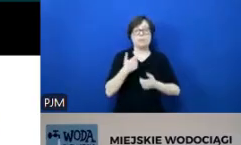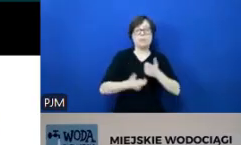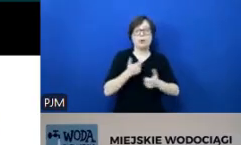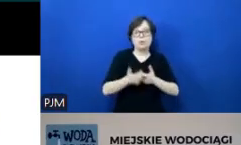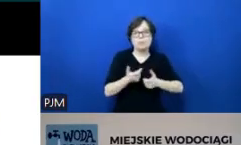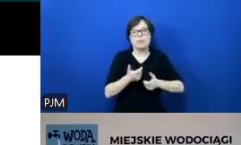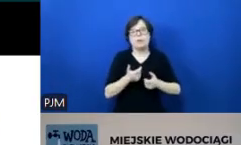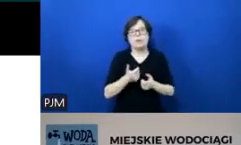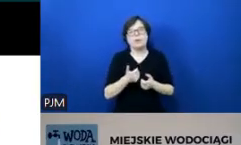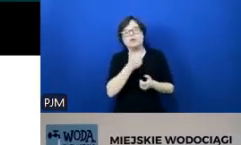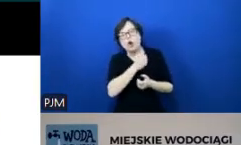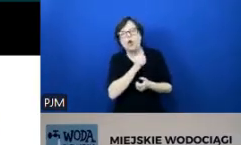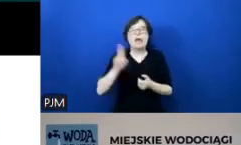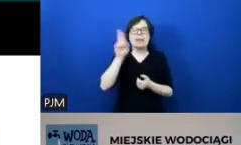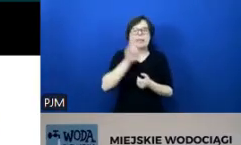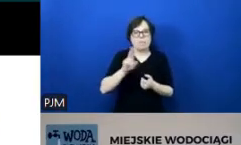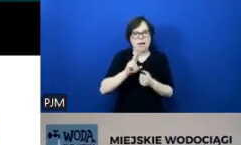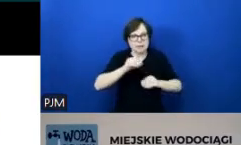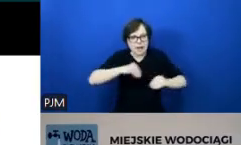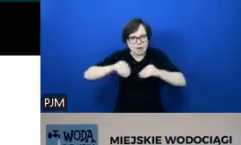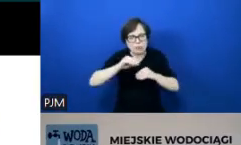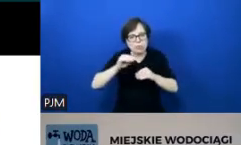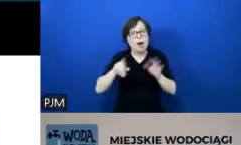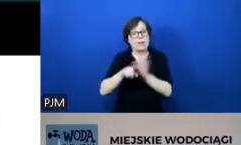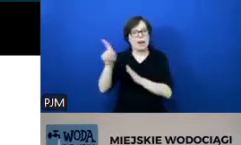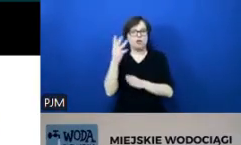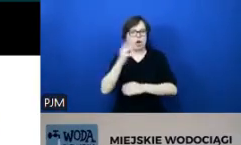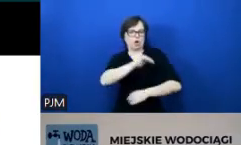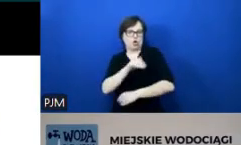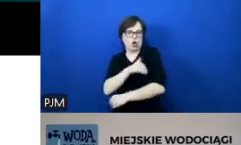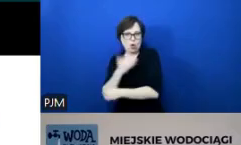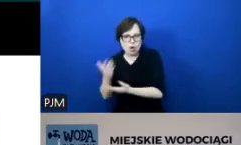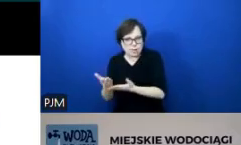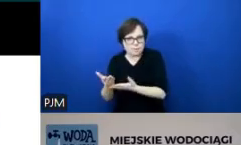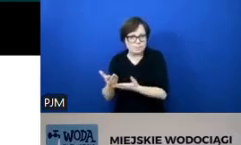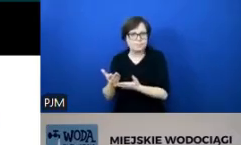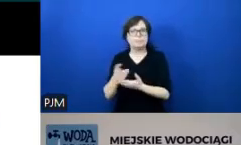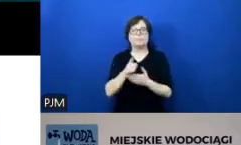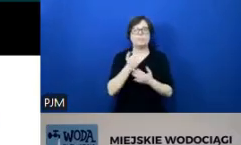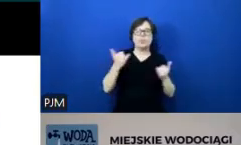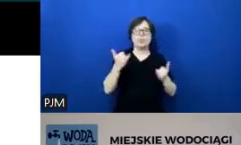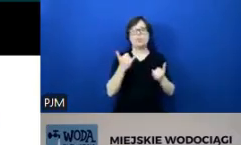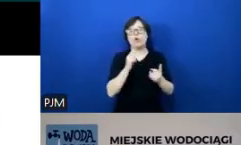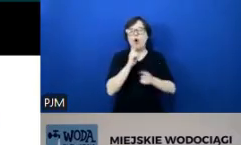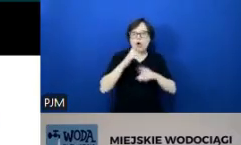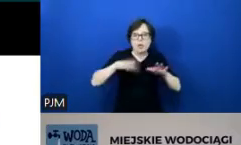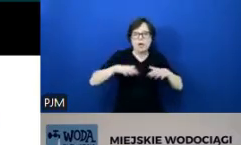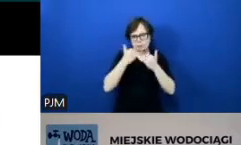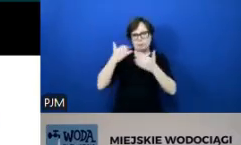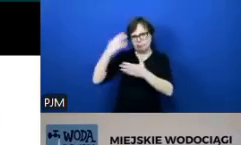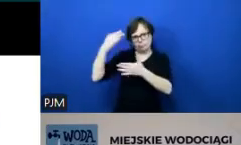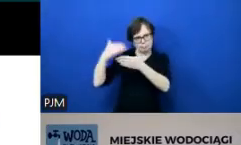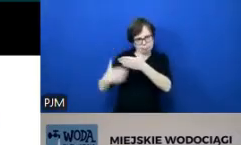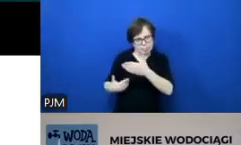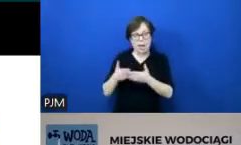stage, we ensure that there is green-blue environment infrastructure for 4 schools to have a